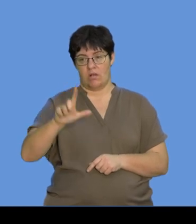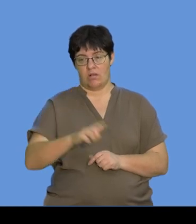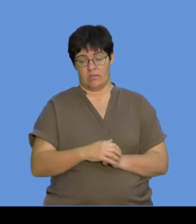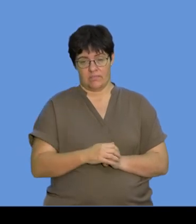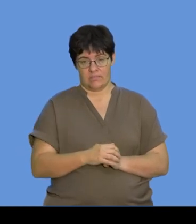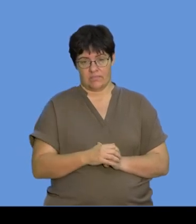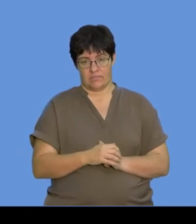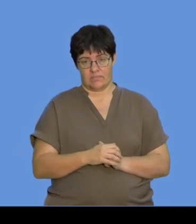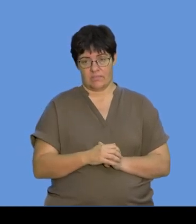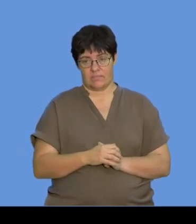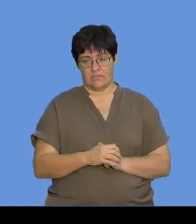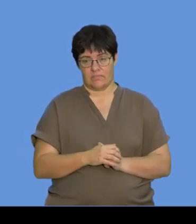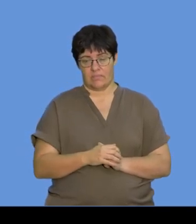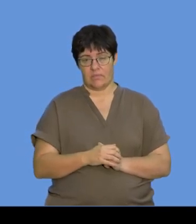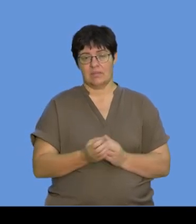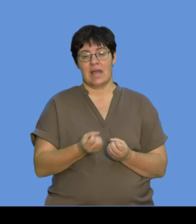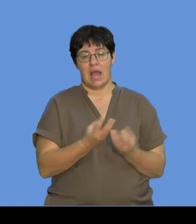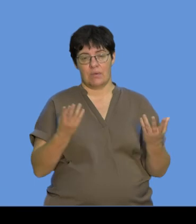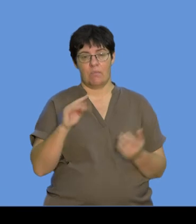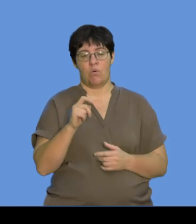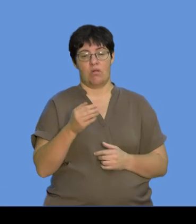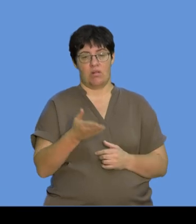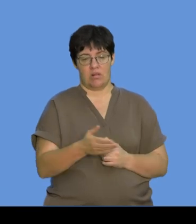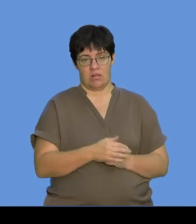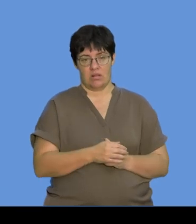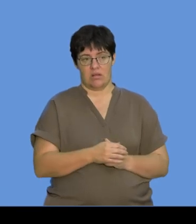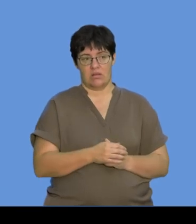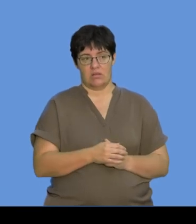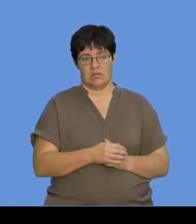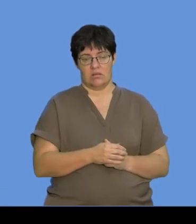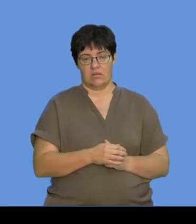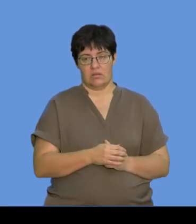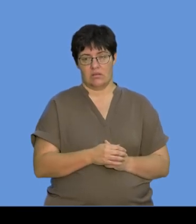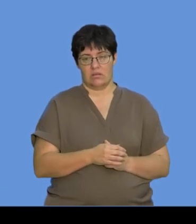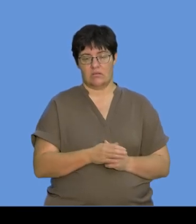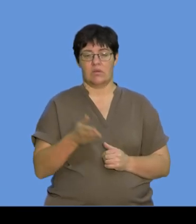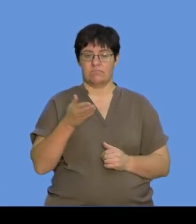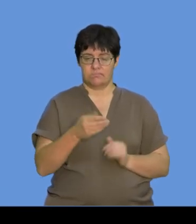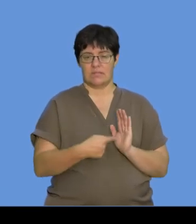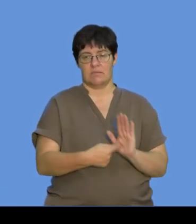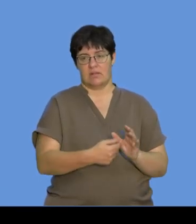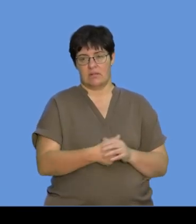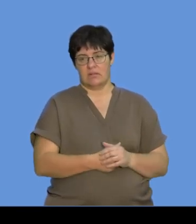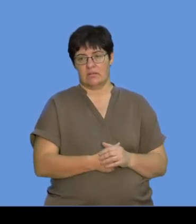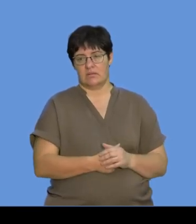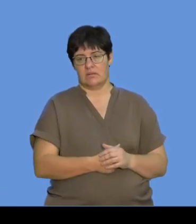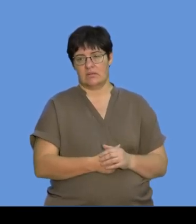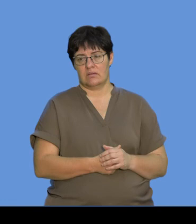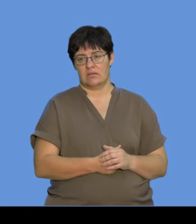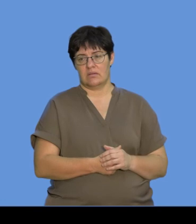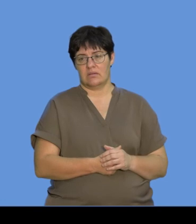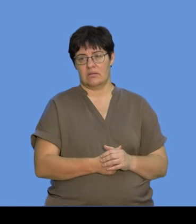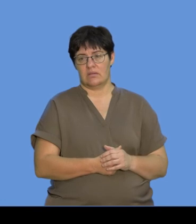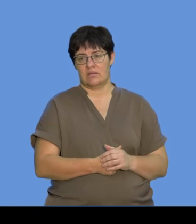right? So this is the amount of moles that are present in that sample. So the idea